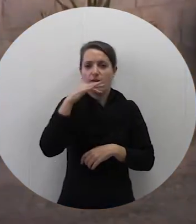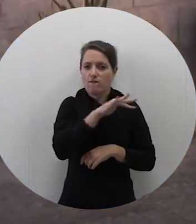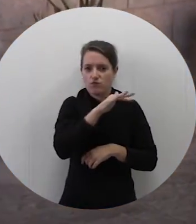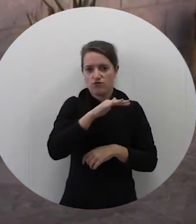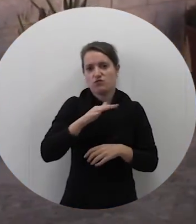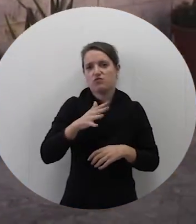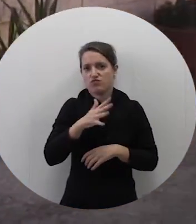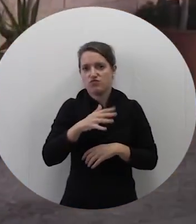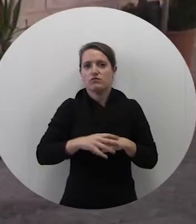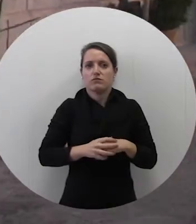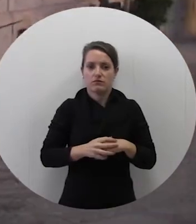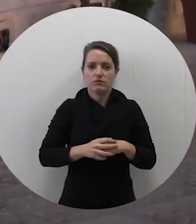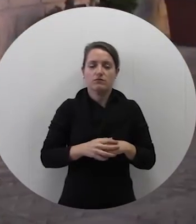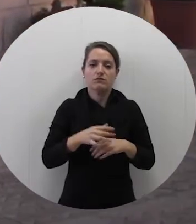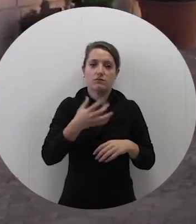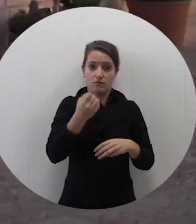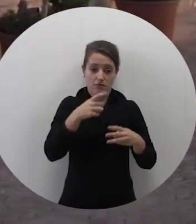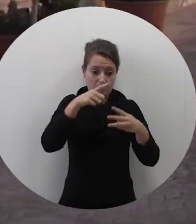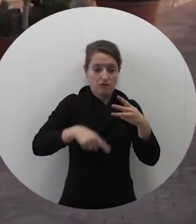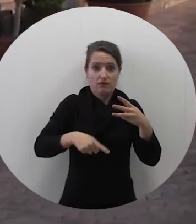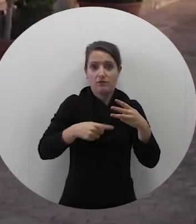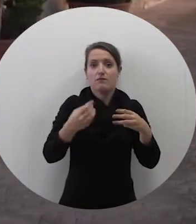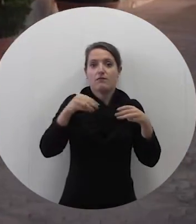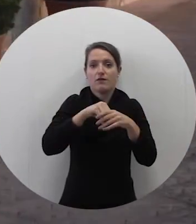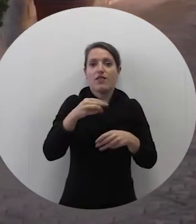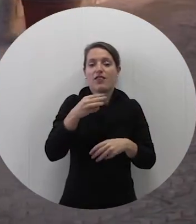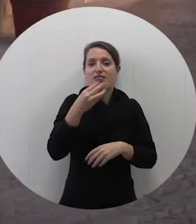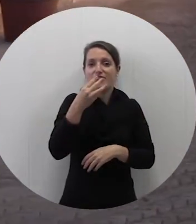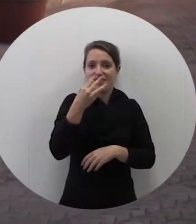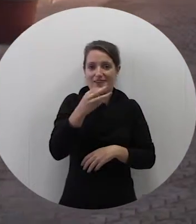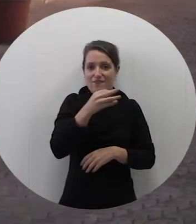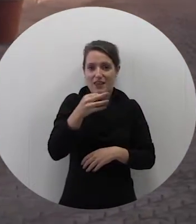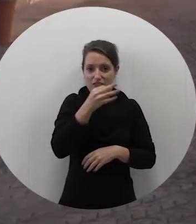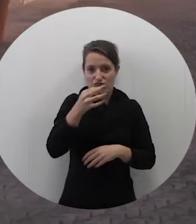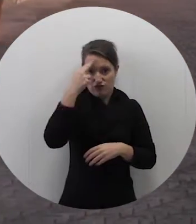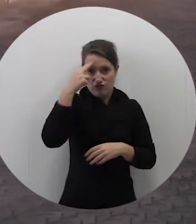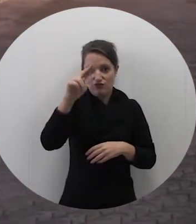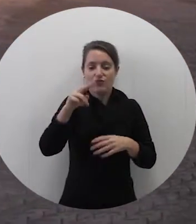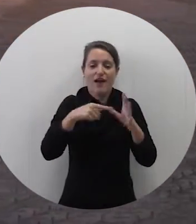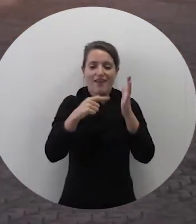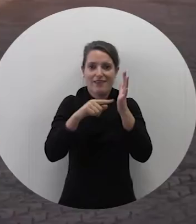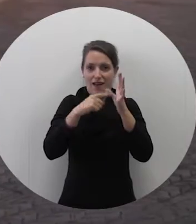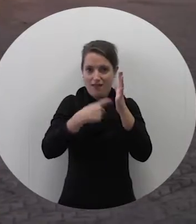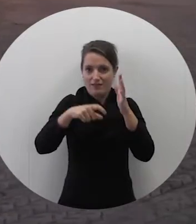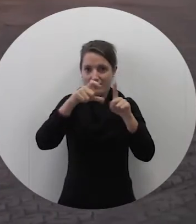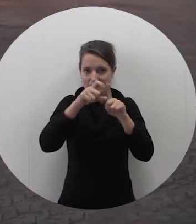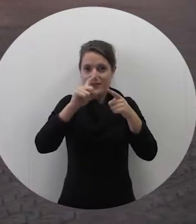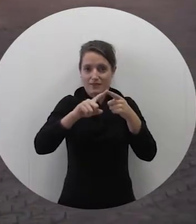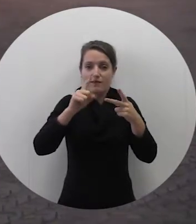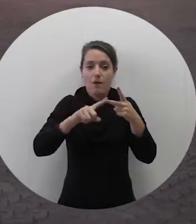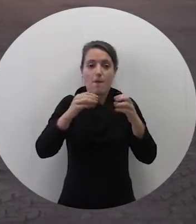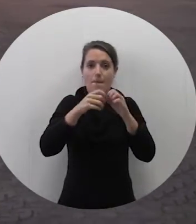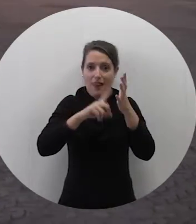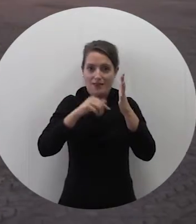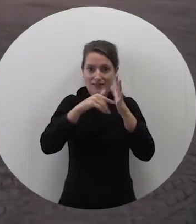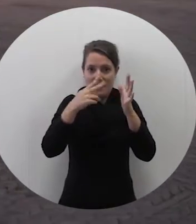3,500 inhabitants and forms part of the three villages together with Attard and Balzan.